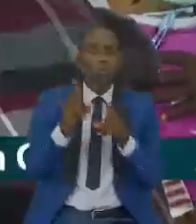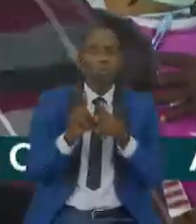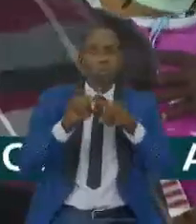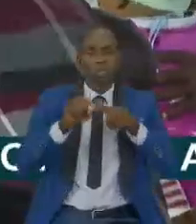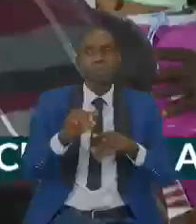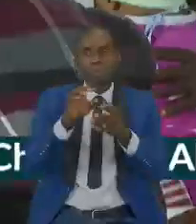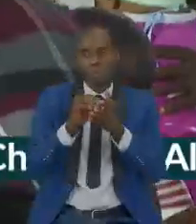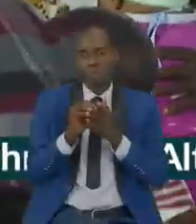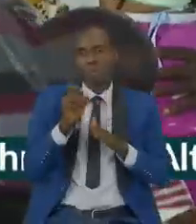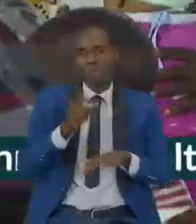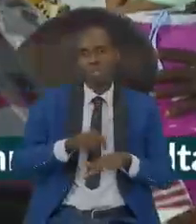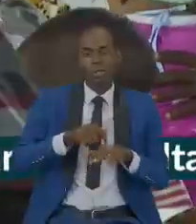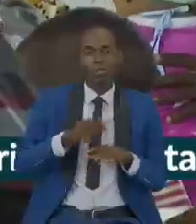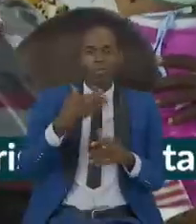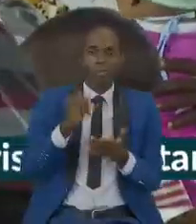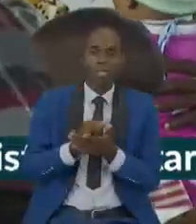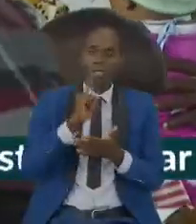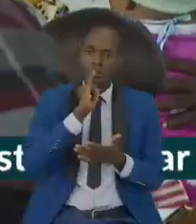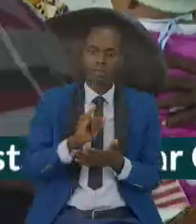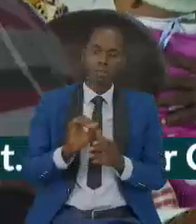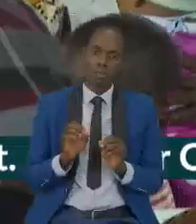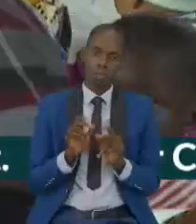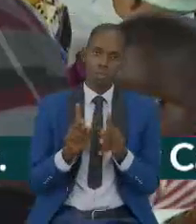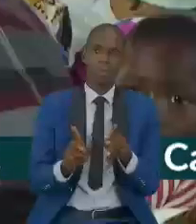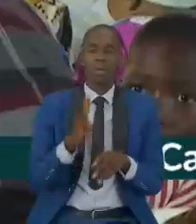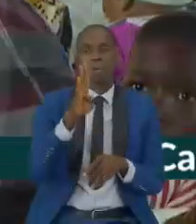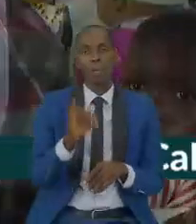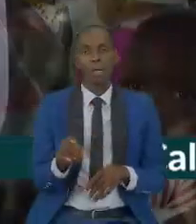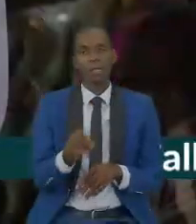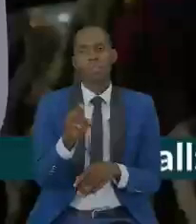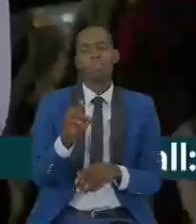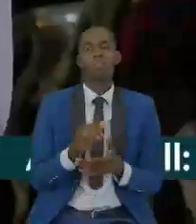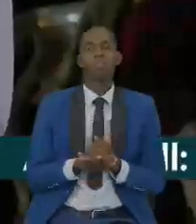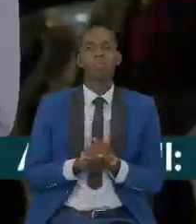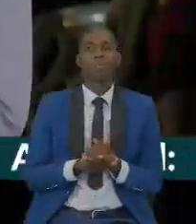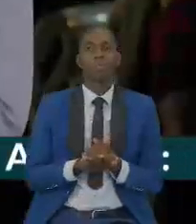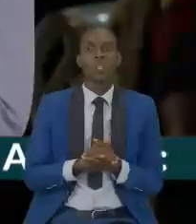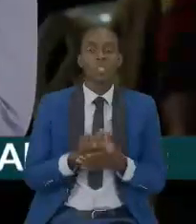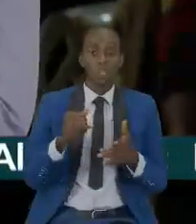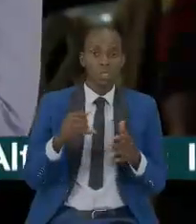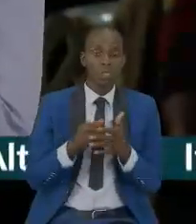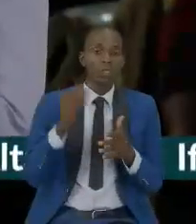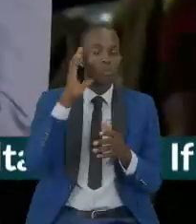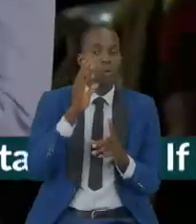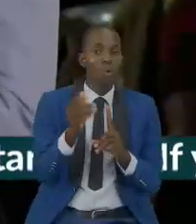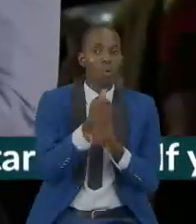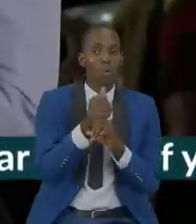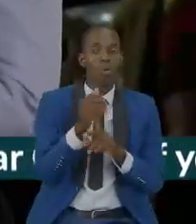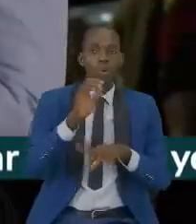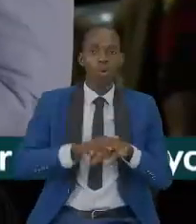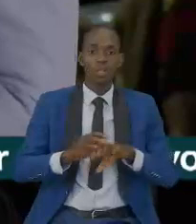ensure that we're around on the 6th. That's a